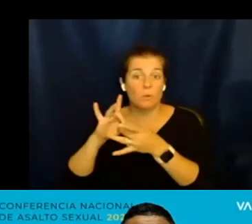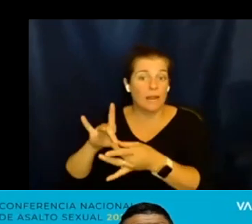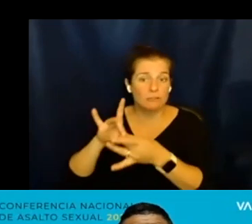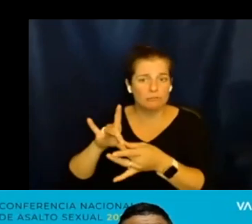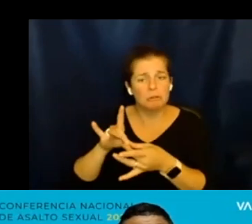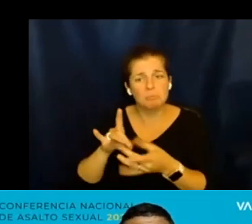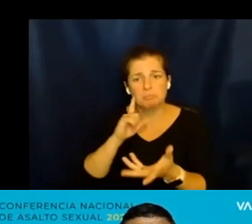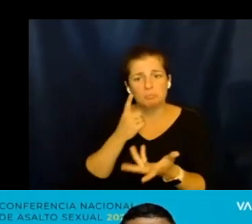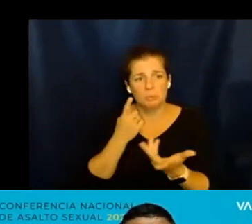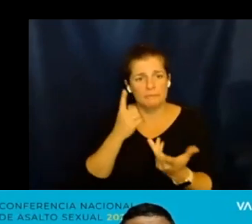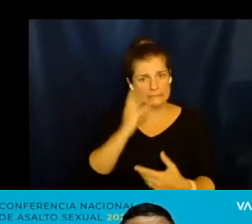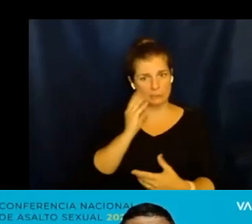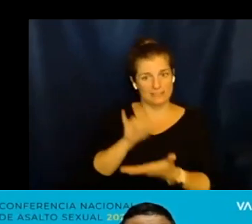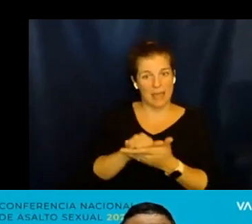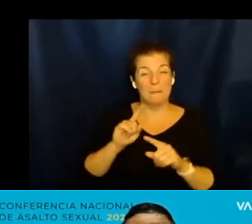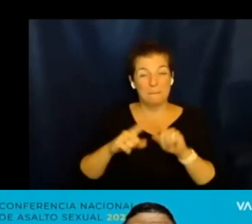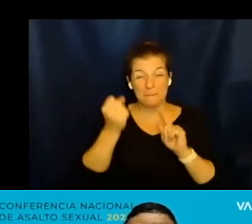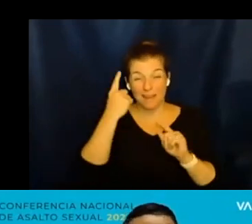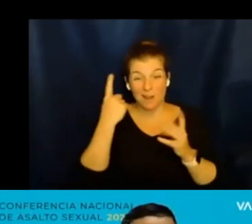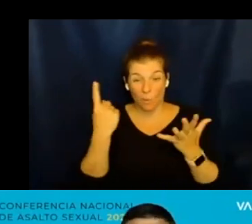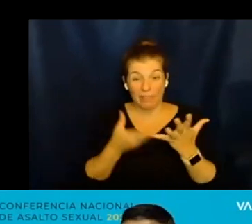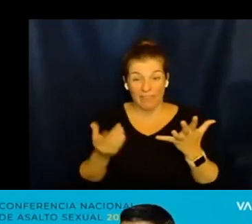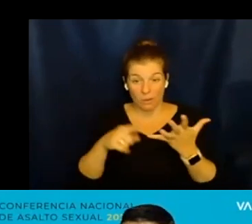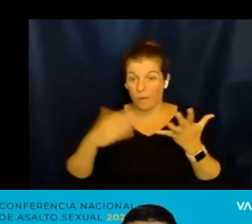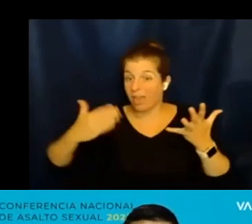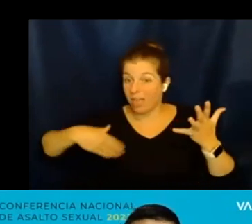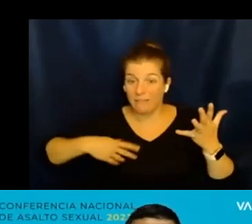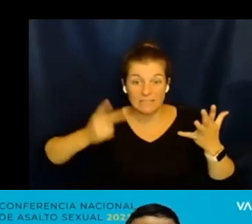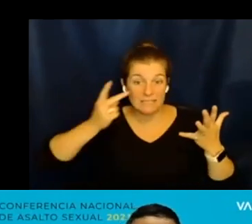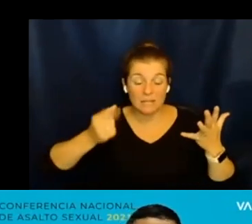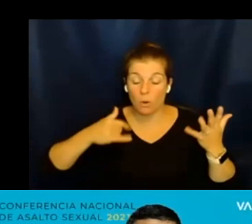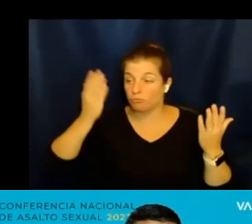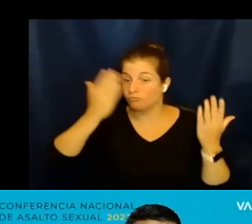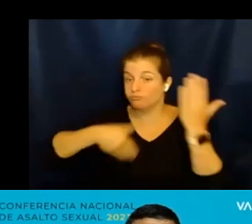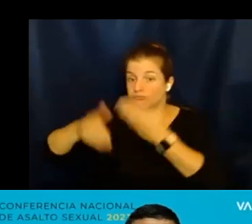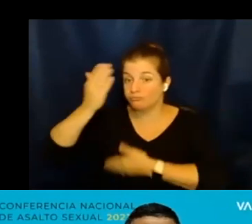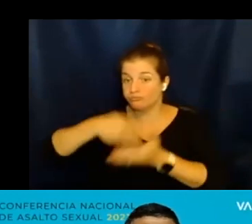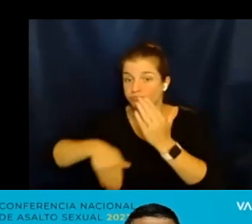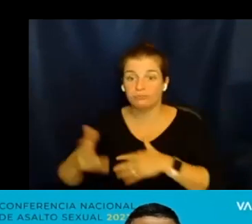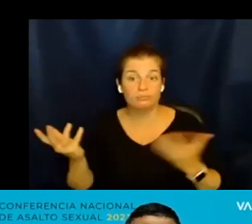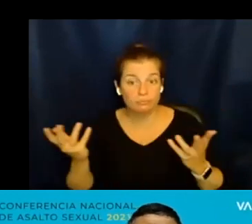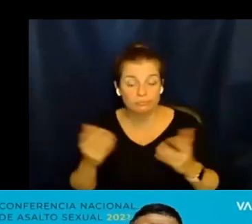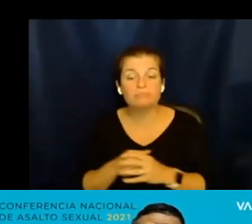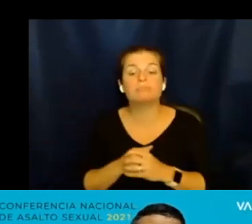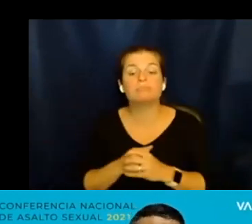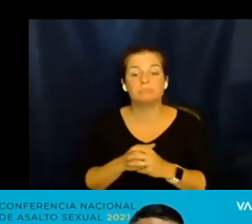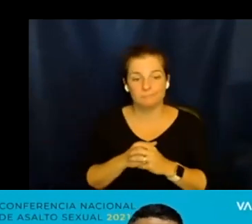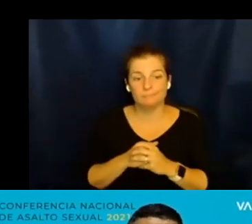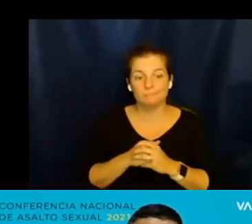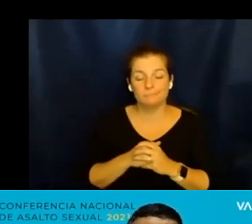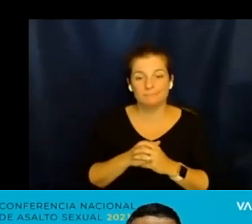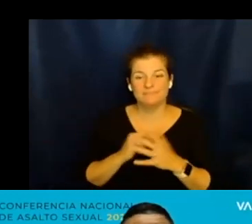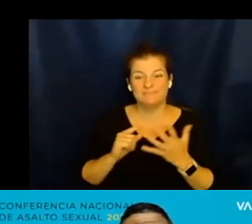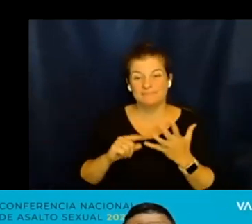there was a sleeping giant that we hadn't seen. And that is this huge,